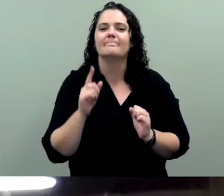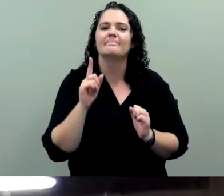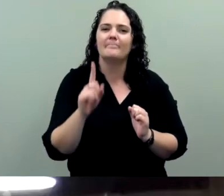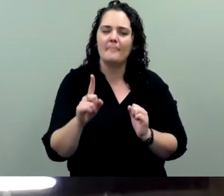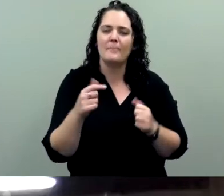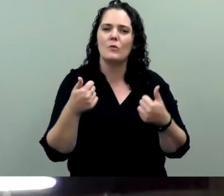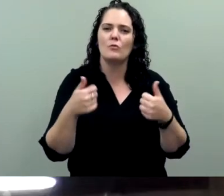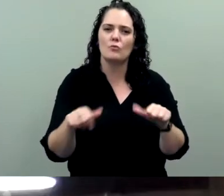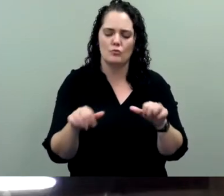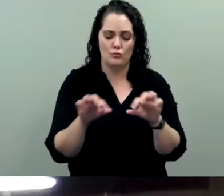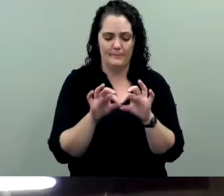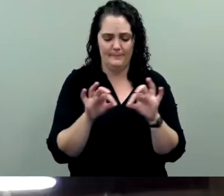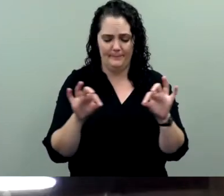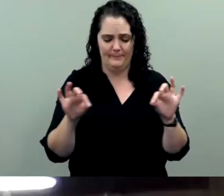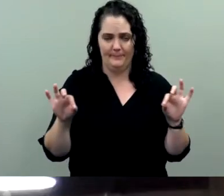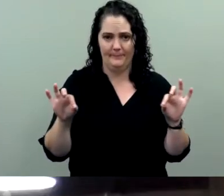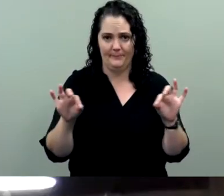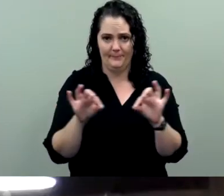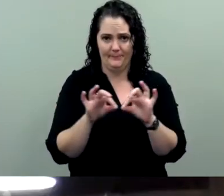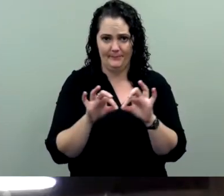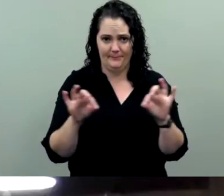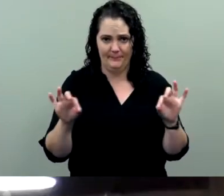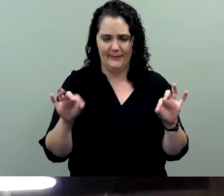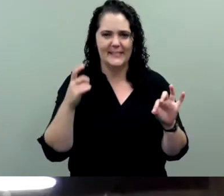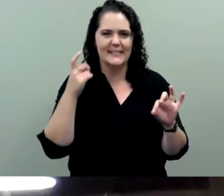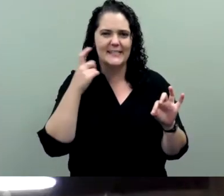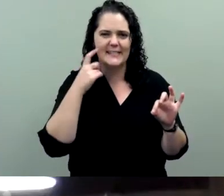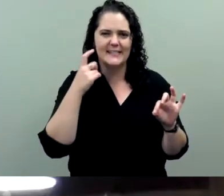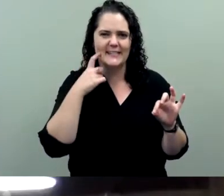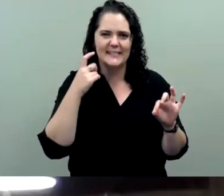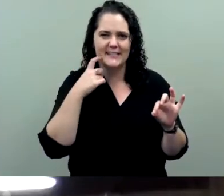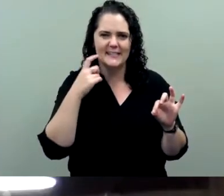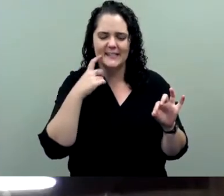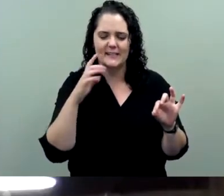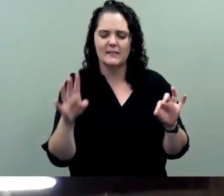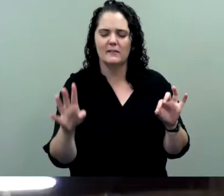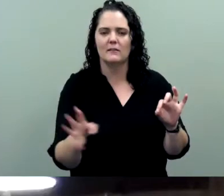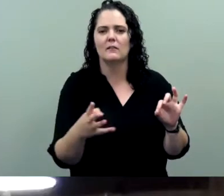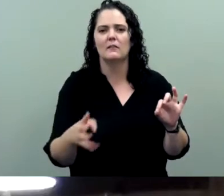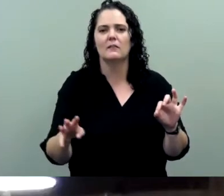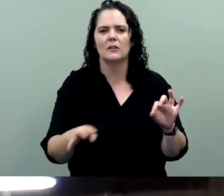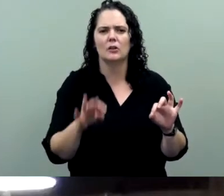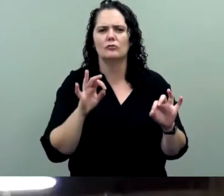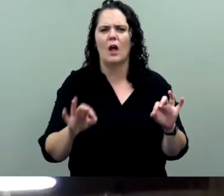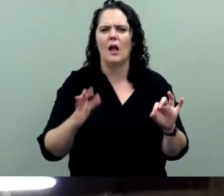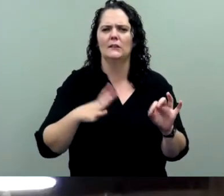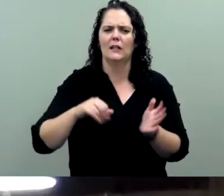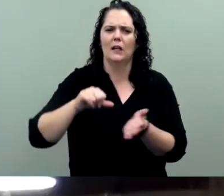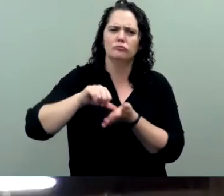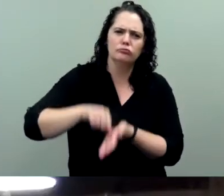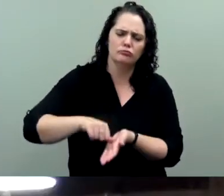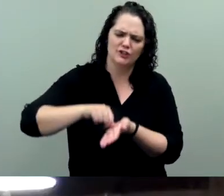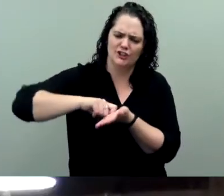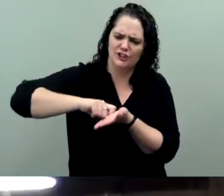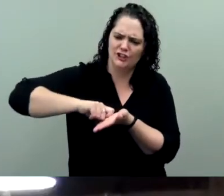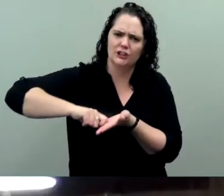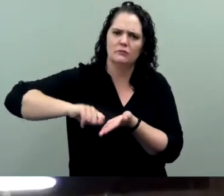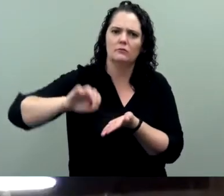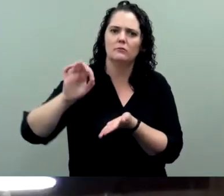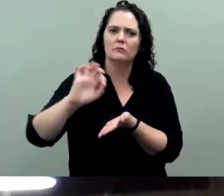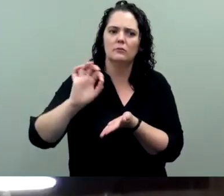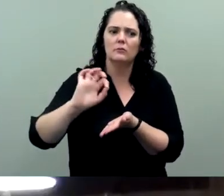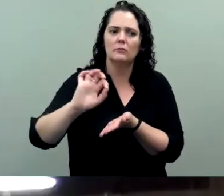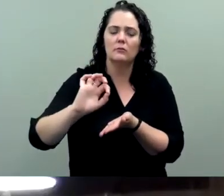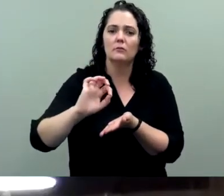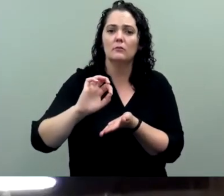a tool that will make a mark really easily without much pressure is a good idea. So if you have a marker, a texter that you can